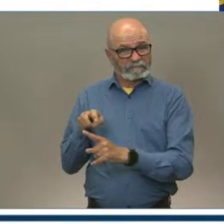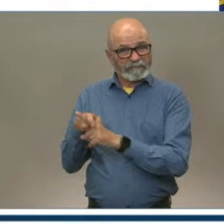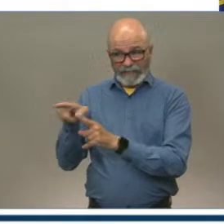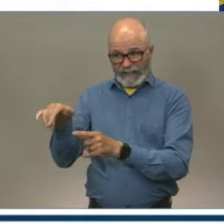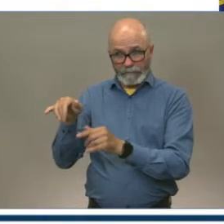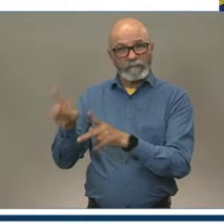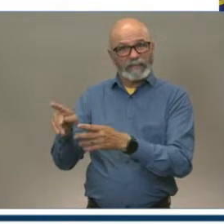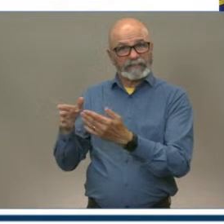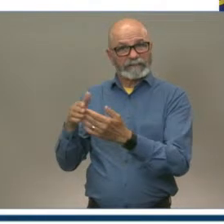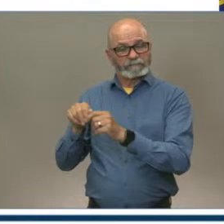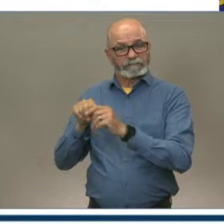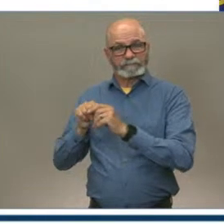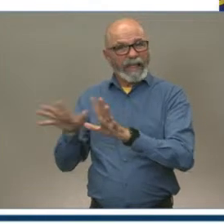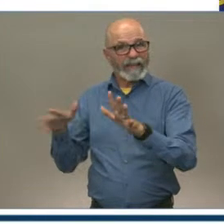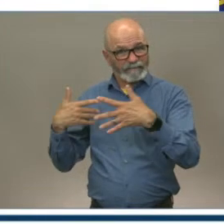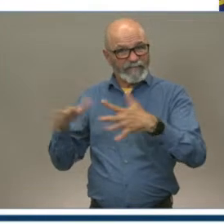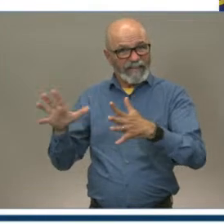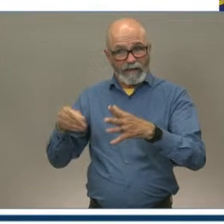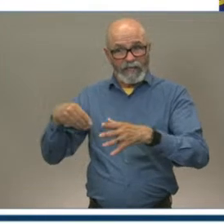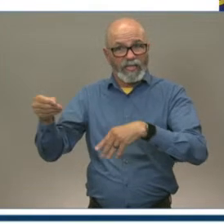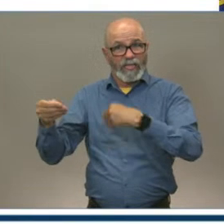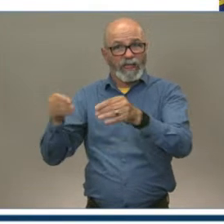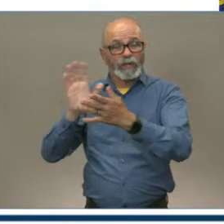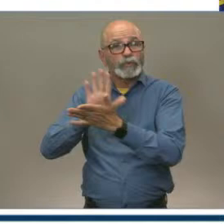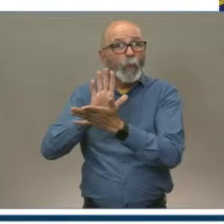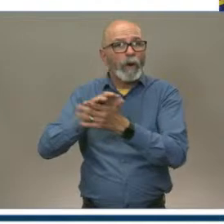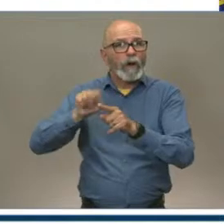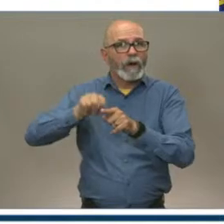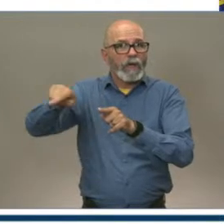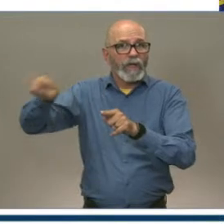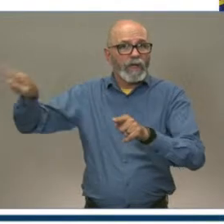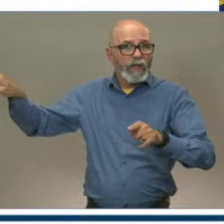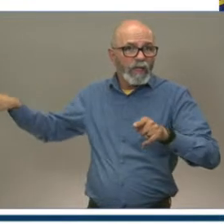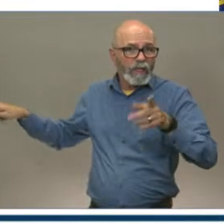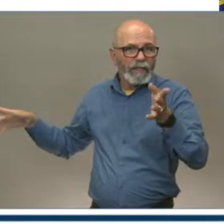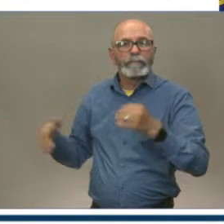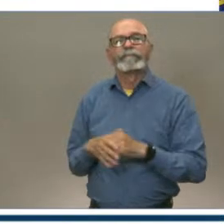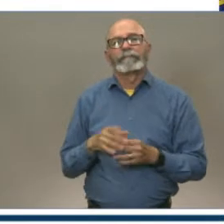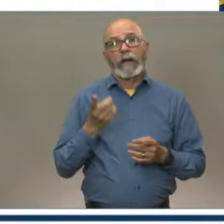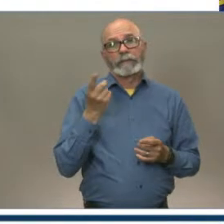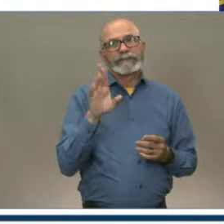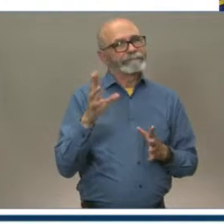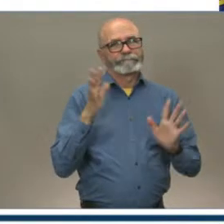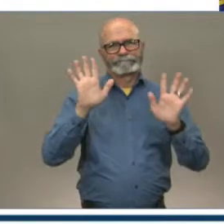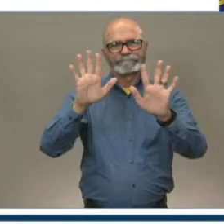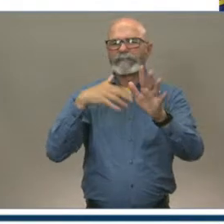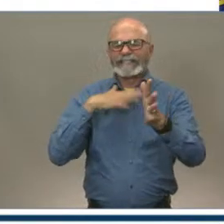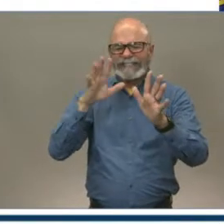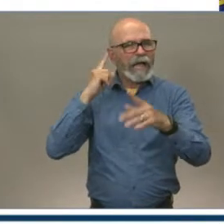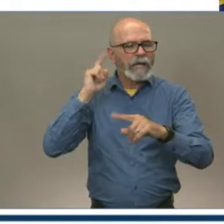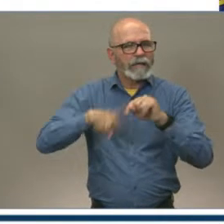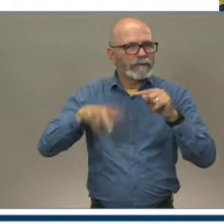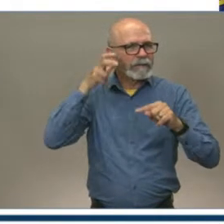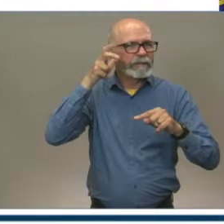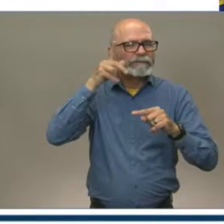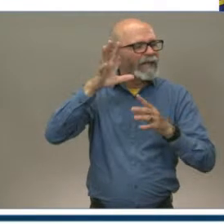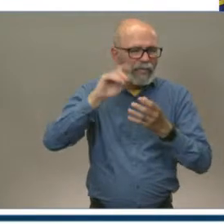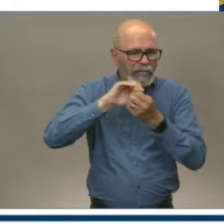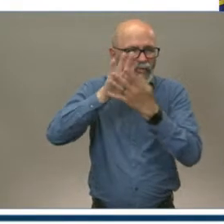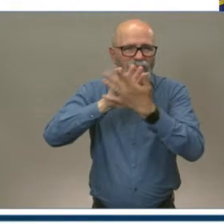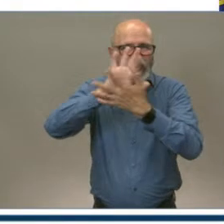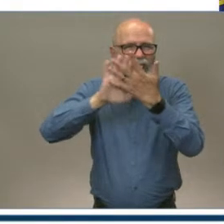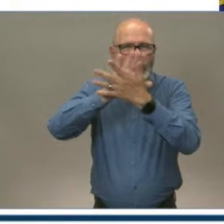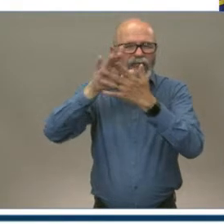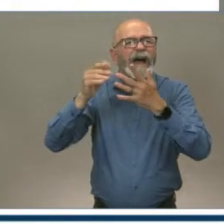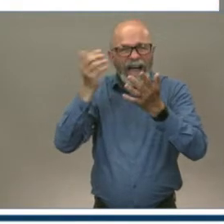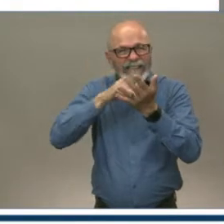there been transmission in schools? So I had trouble hearing you, but I'll try to answer you. I mean, we've had to modify some of what we're